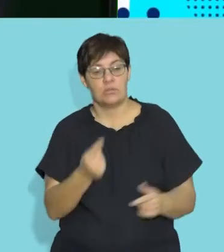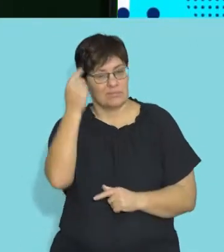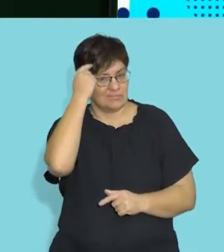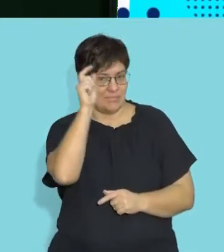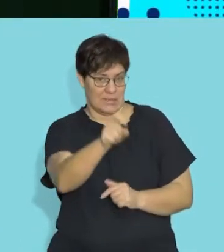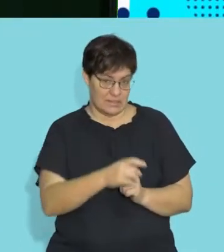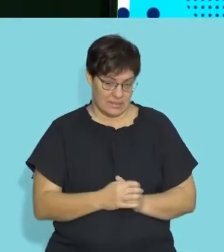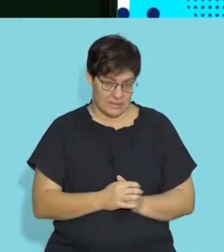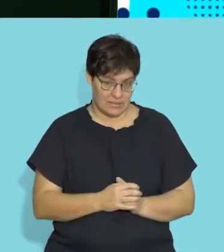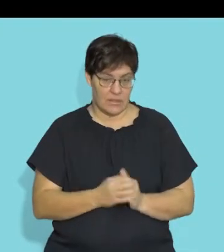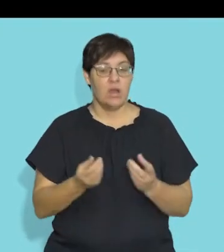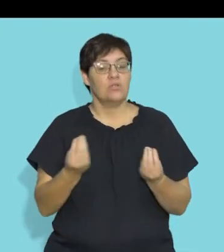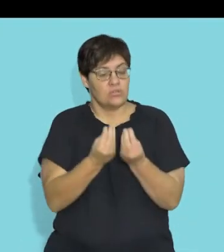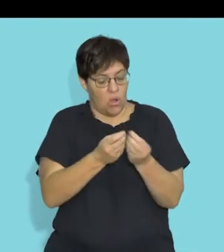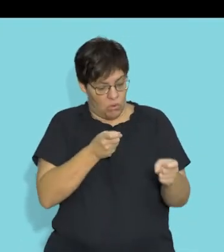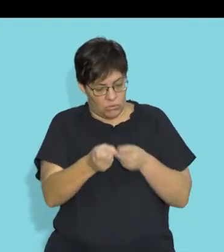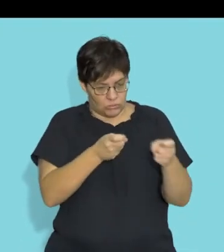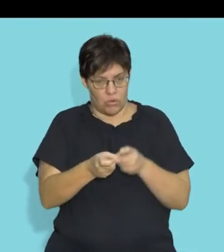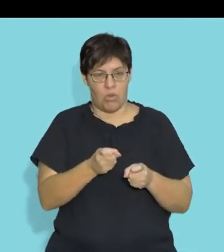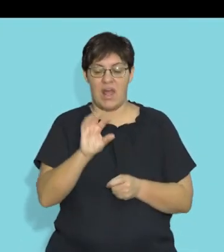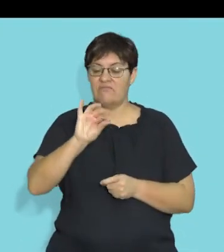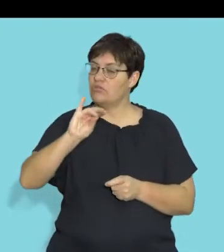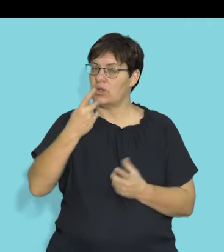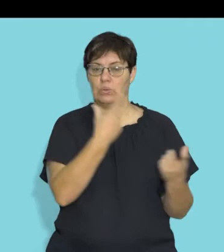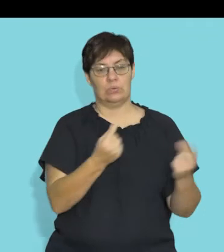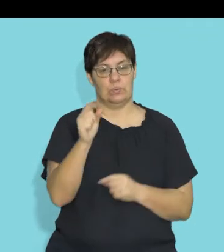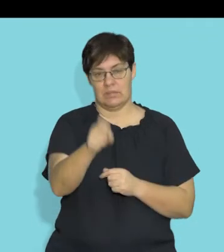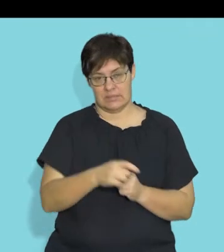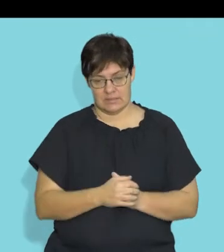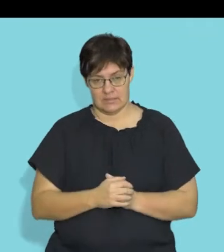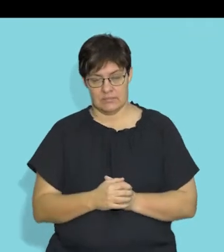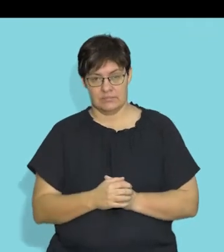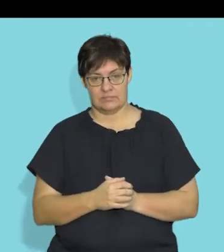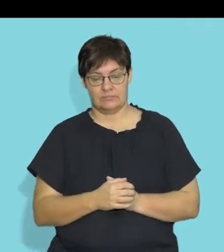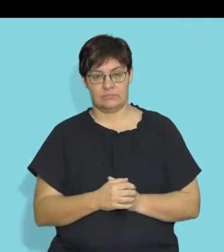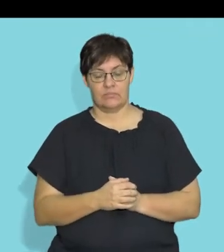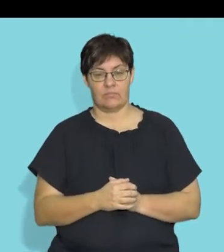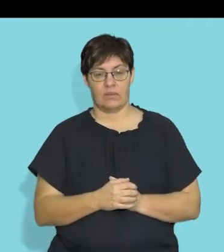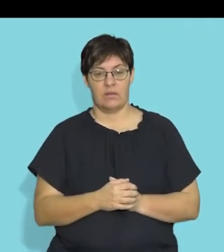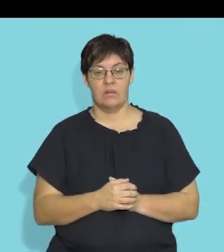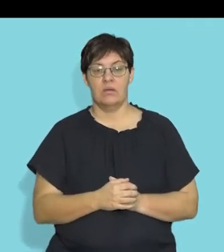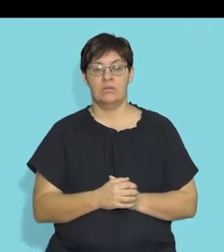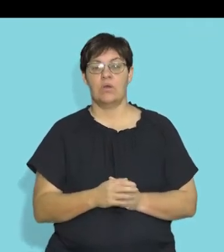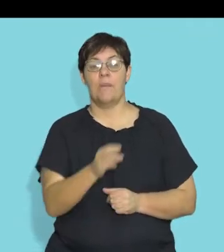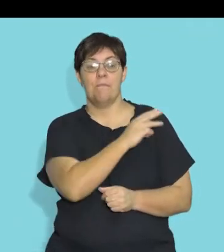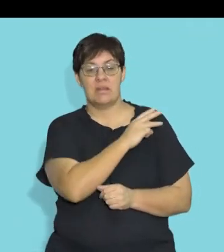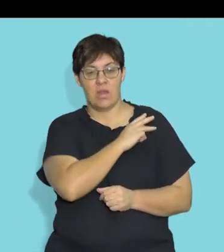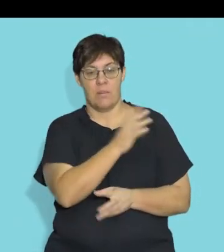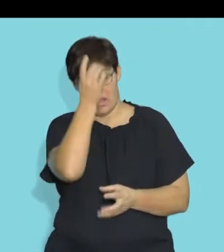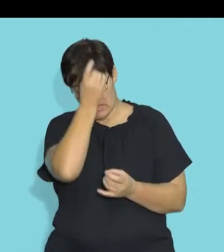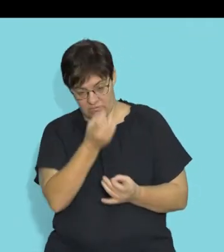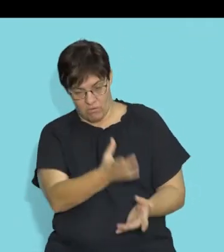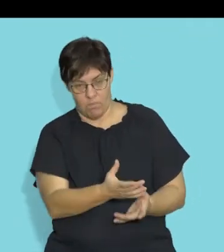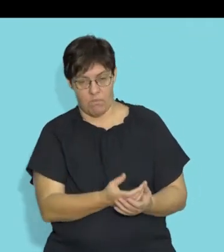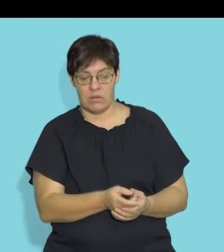sold. So stock control should be done daily. Obviously, what is happening here is the manager